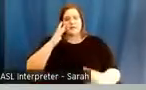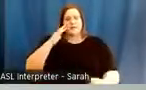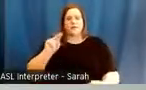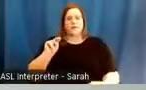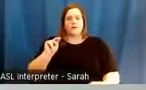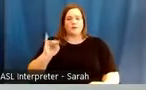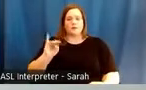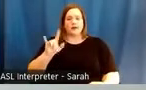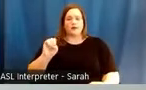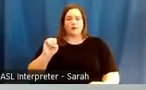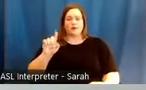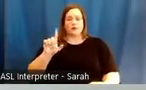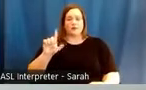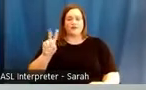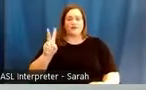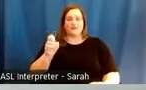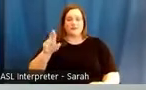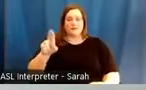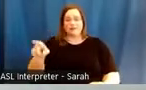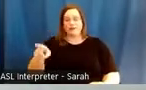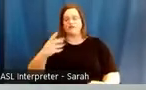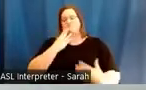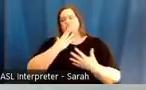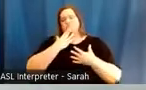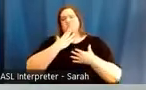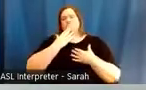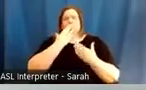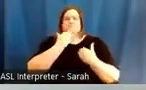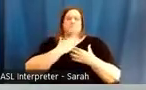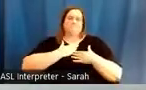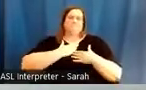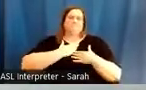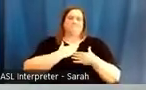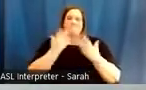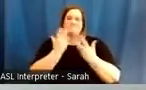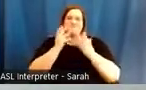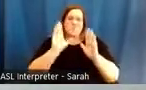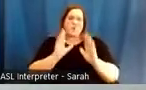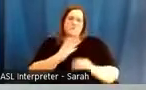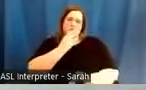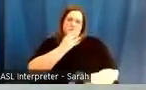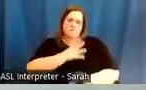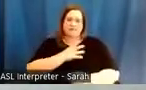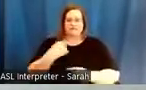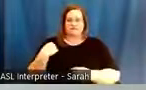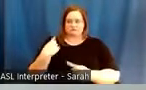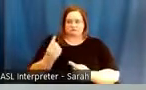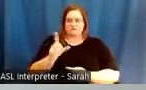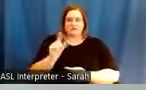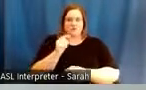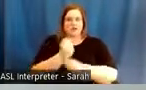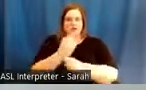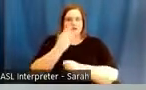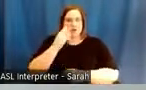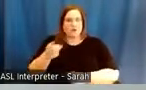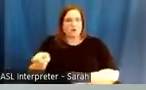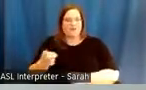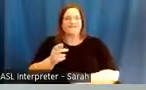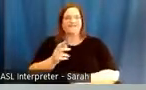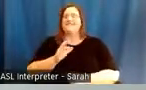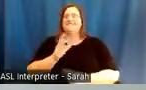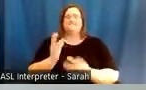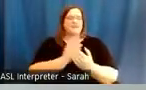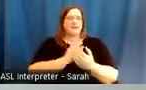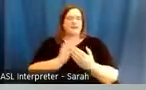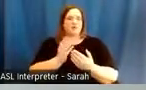is an absolutely lovely young woman. I've known her for probably 20 years now. So anyway, just vouching